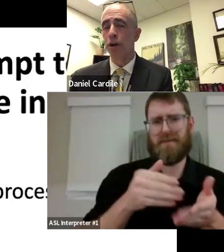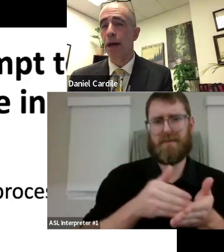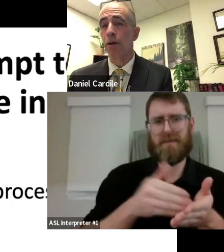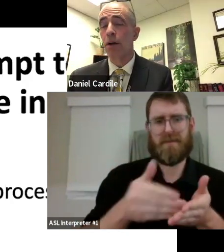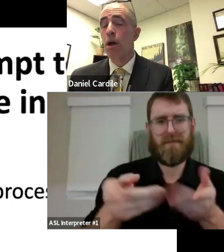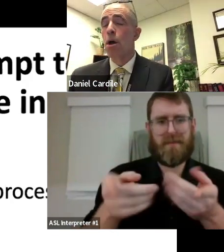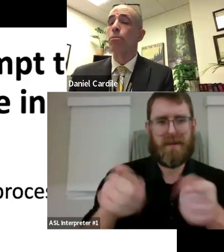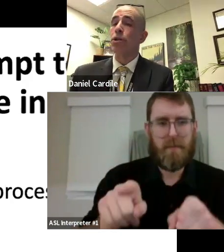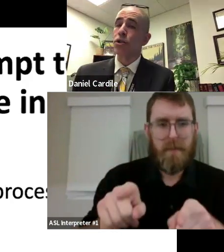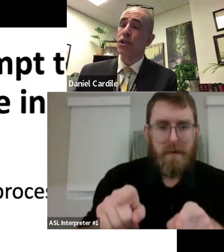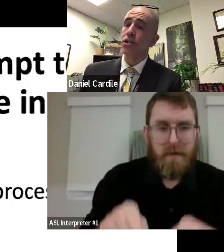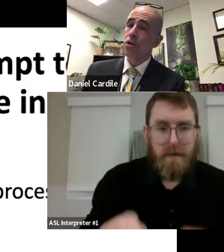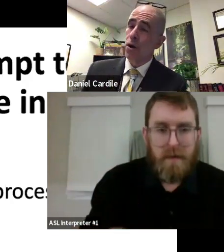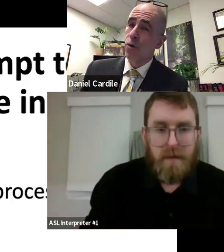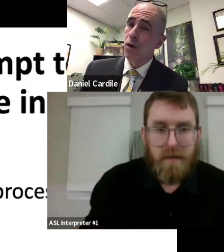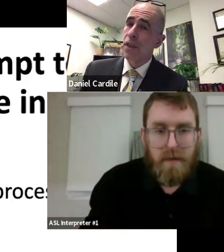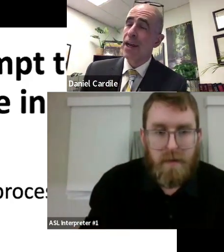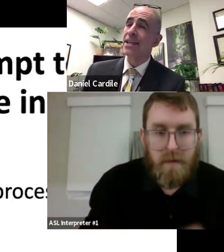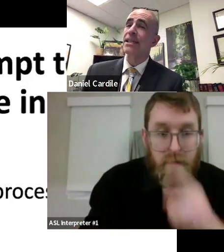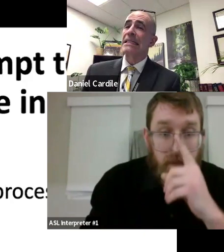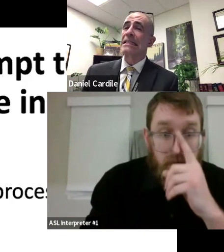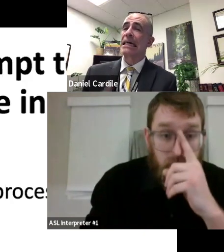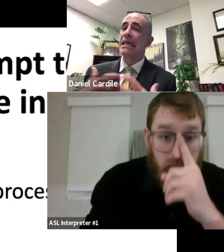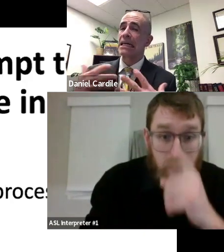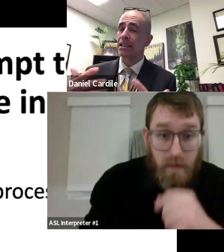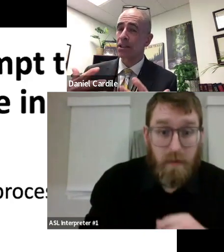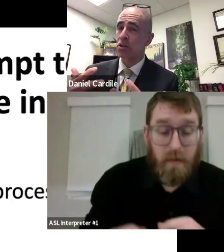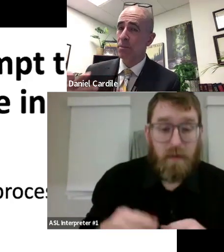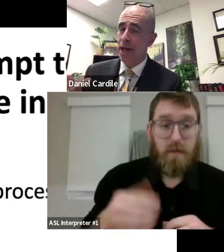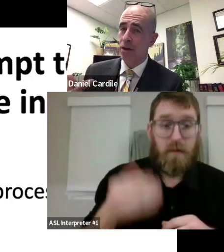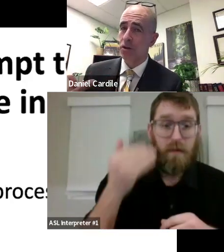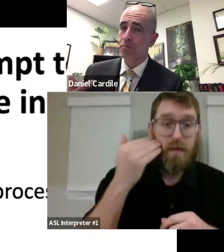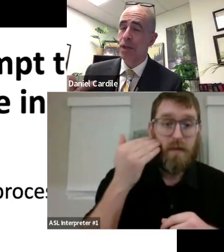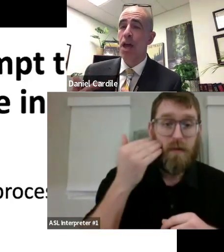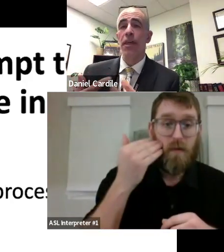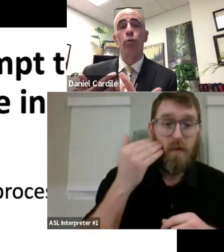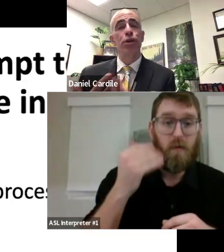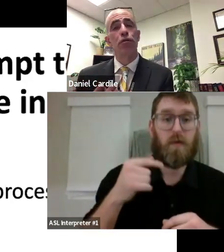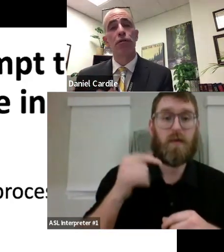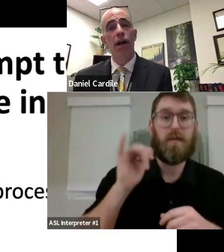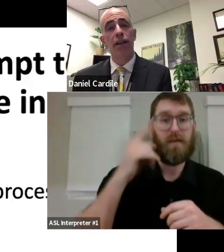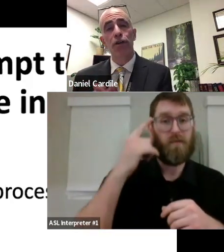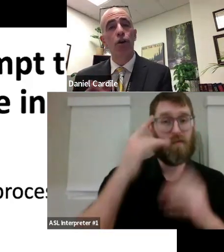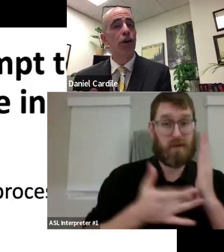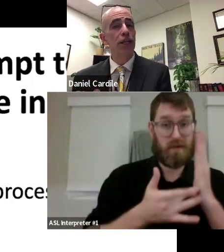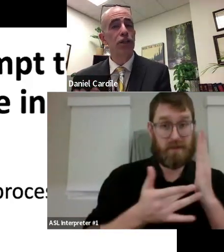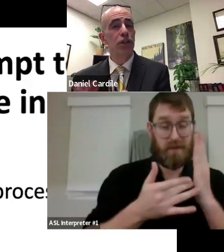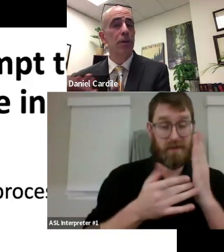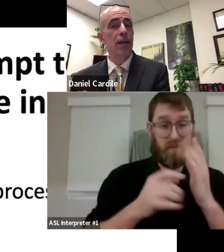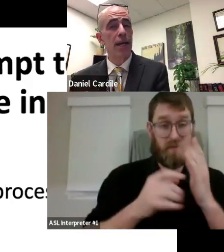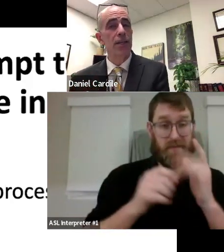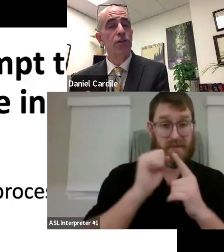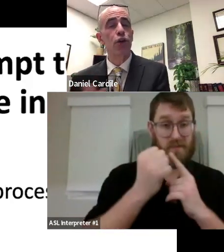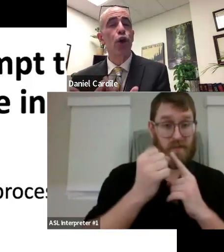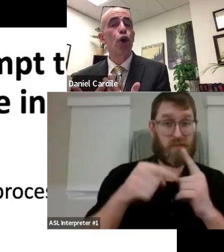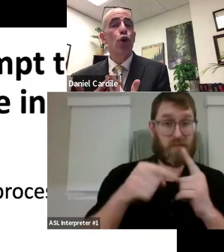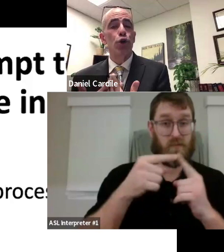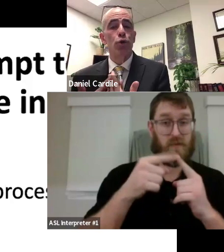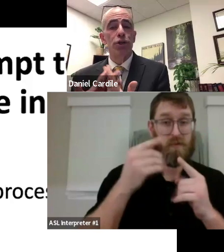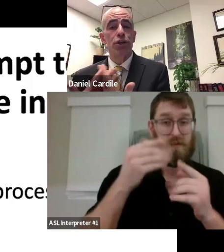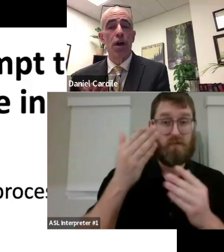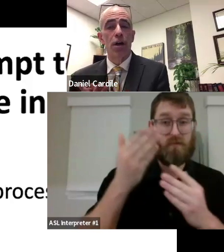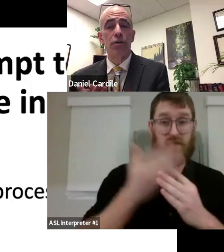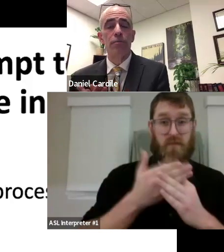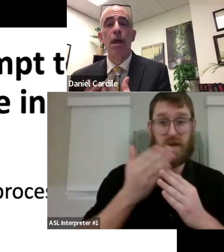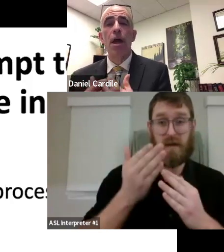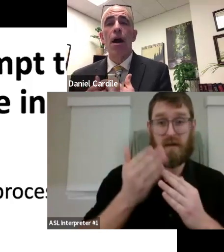usually worry about. But just know that as a technical matter, that when you file a guardianship case,